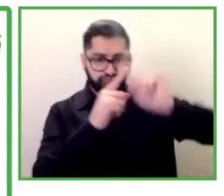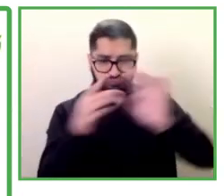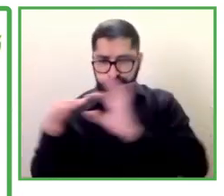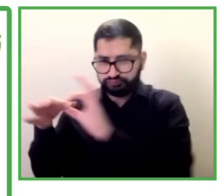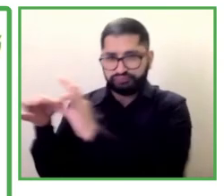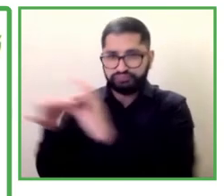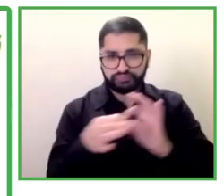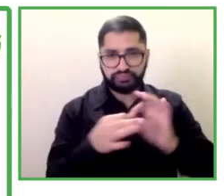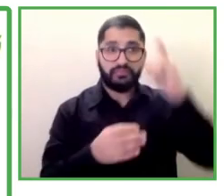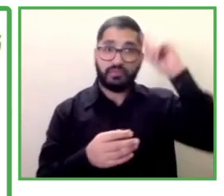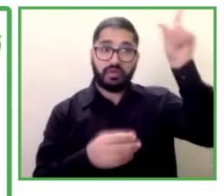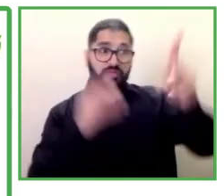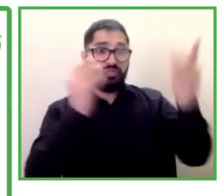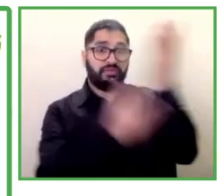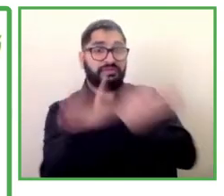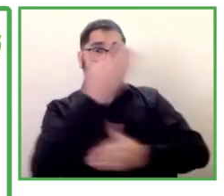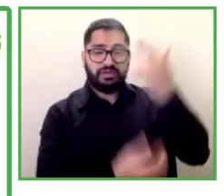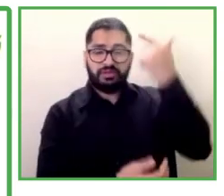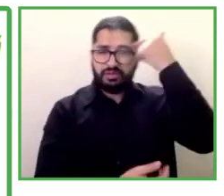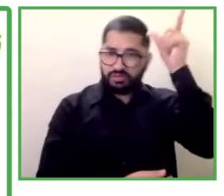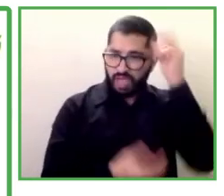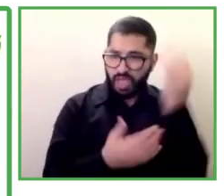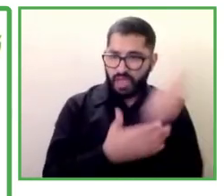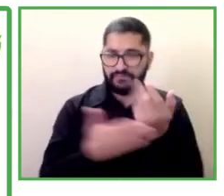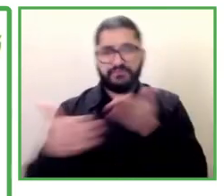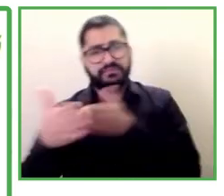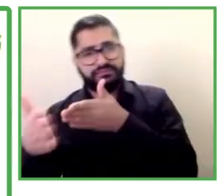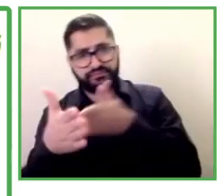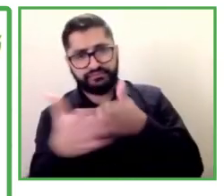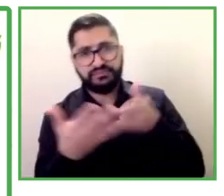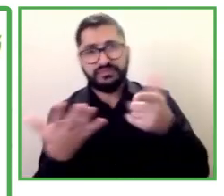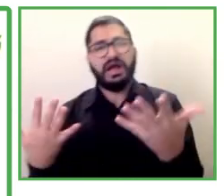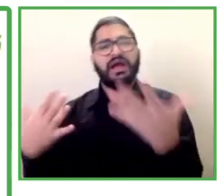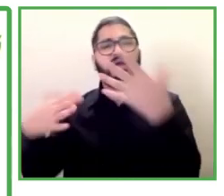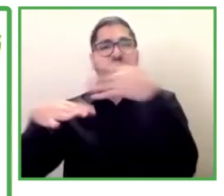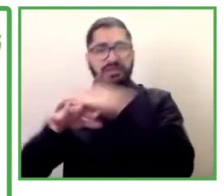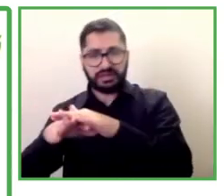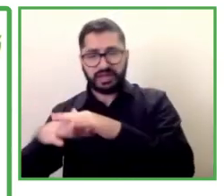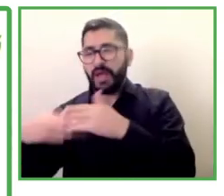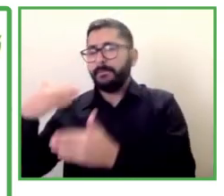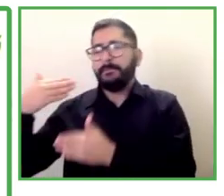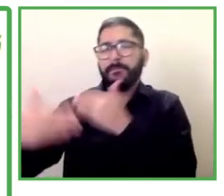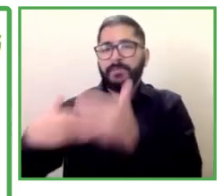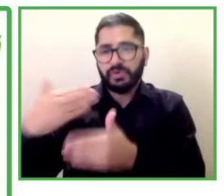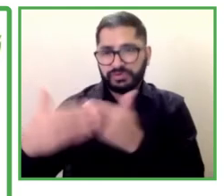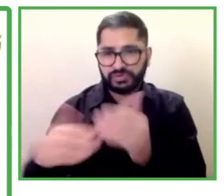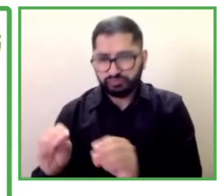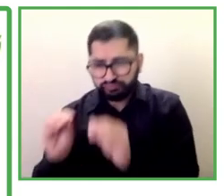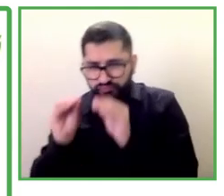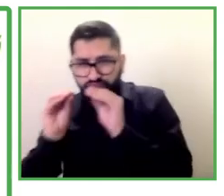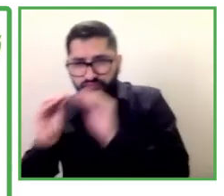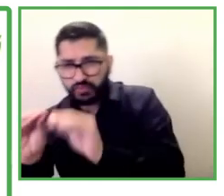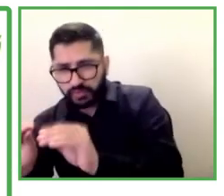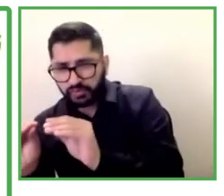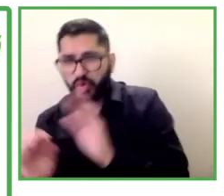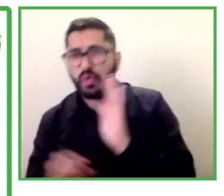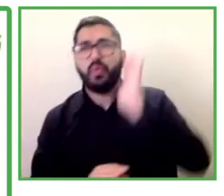that have limit intellectual disabilities for their future employment.